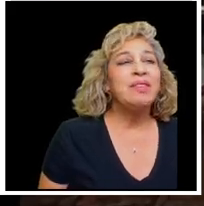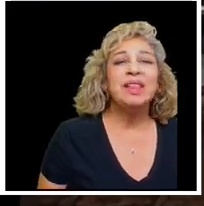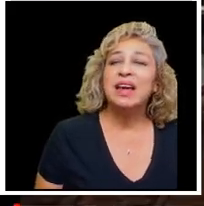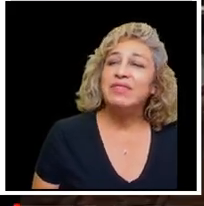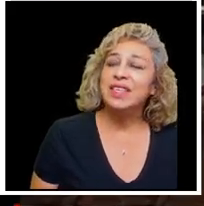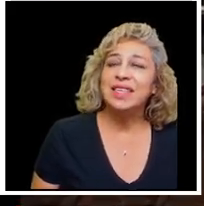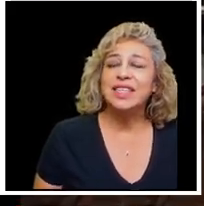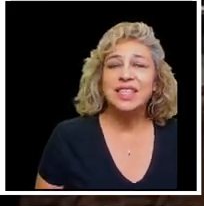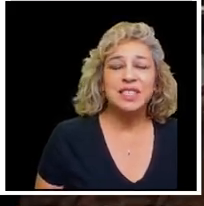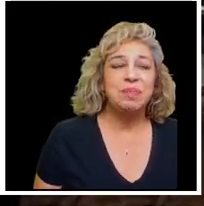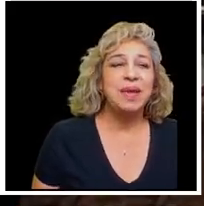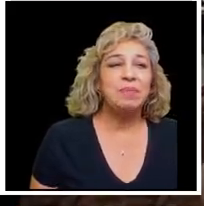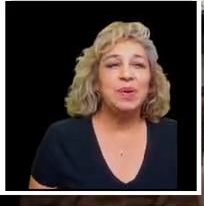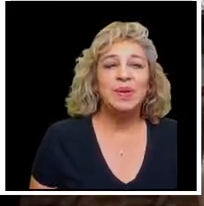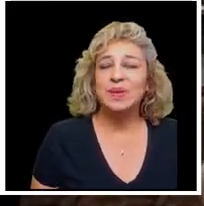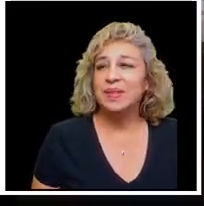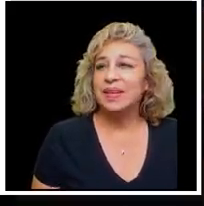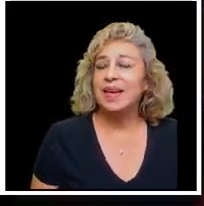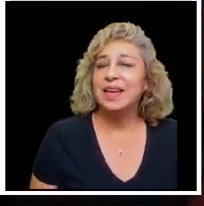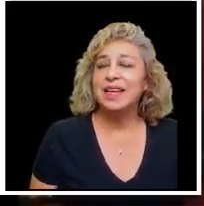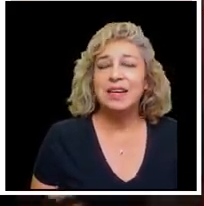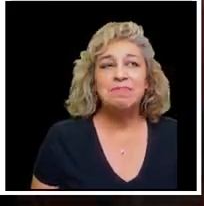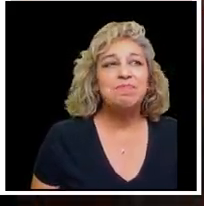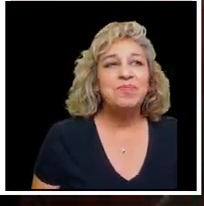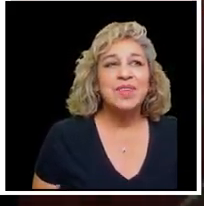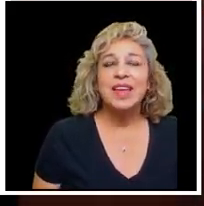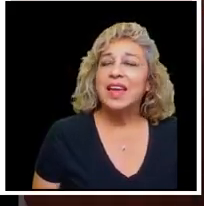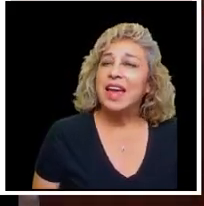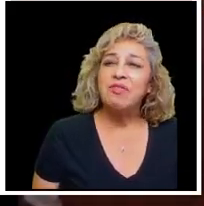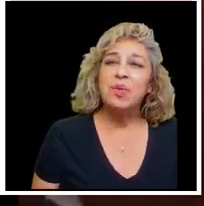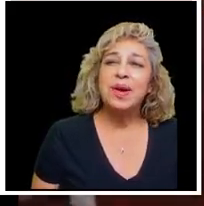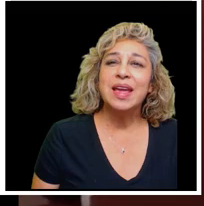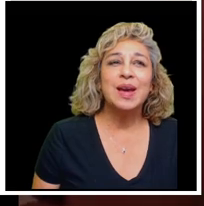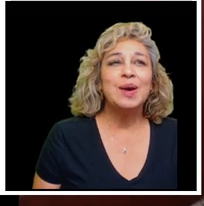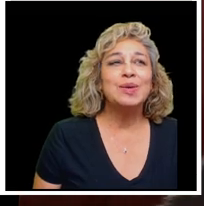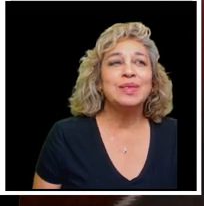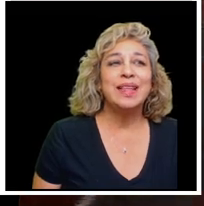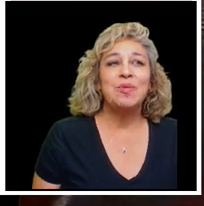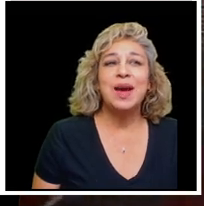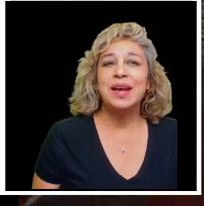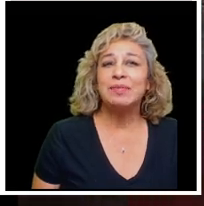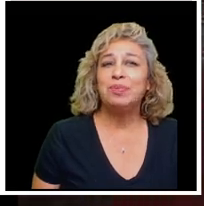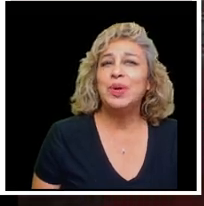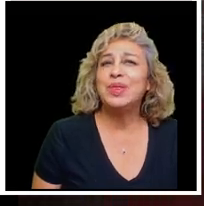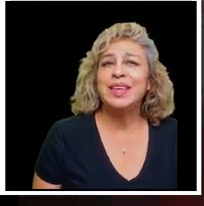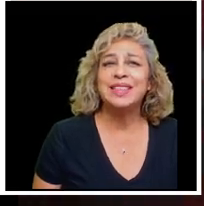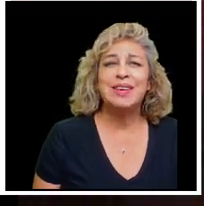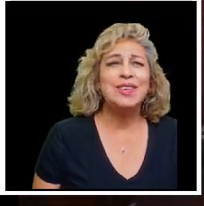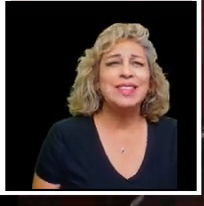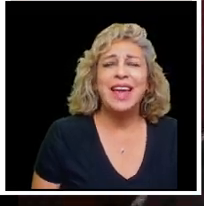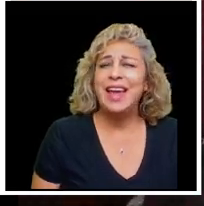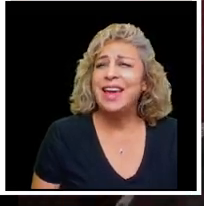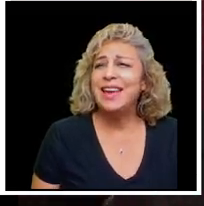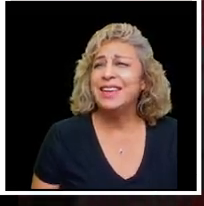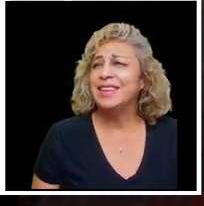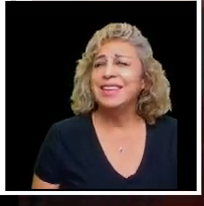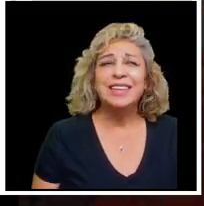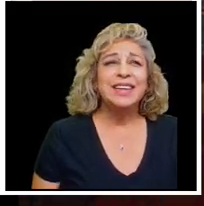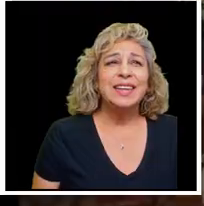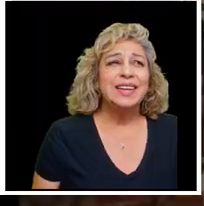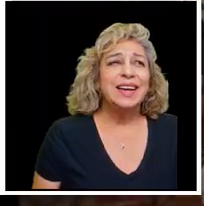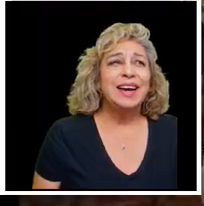we have a lot of indigenous peoples and um everywhere he goes they want to put things on his head